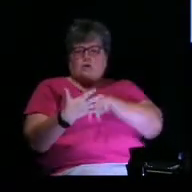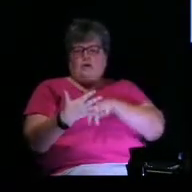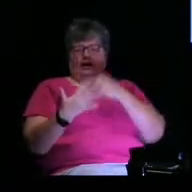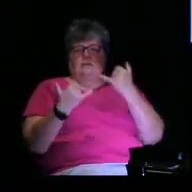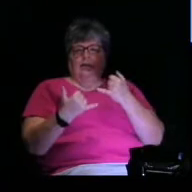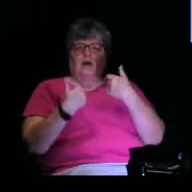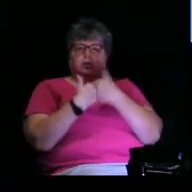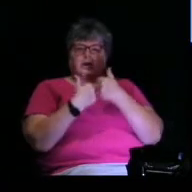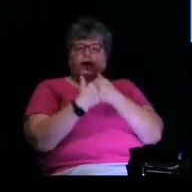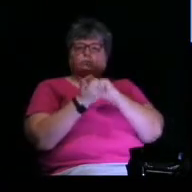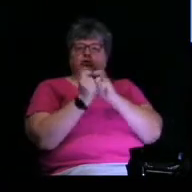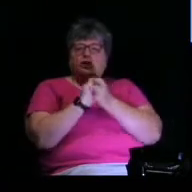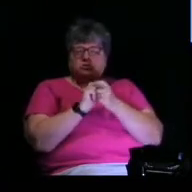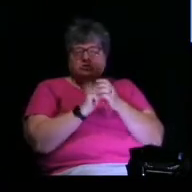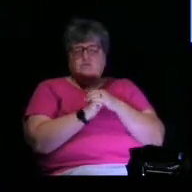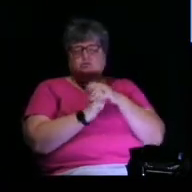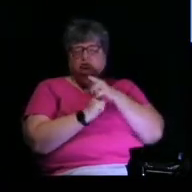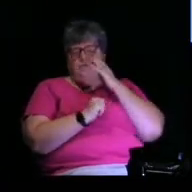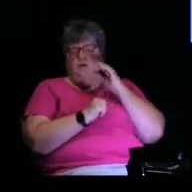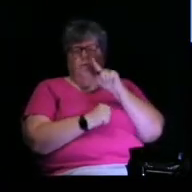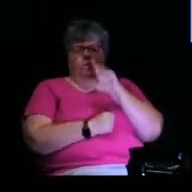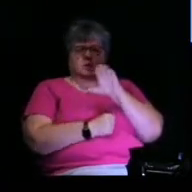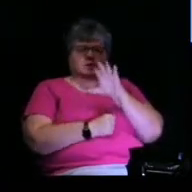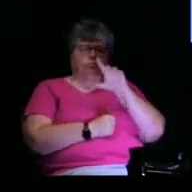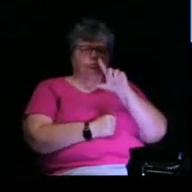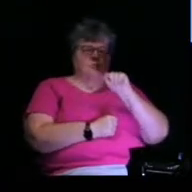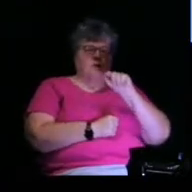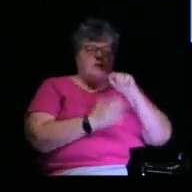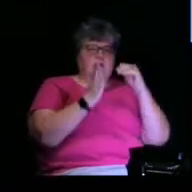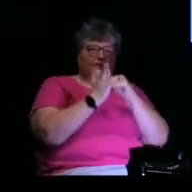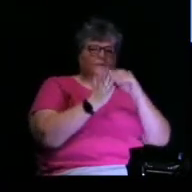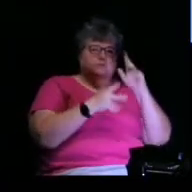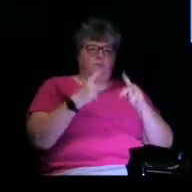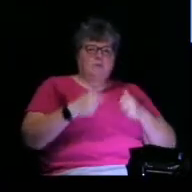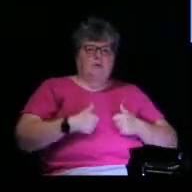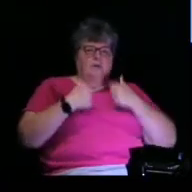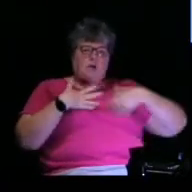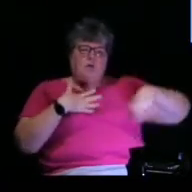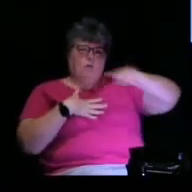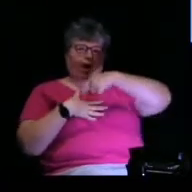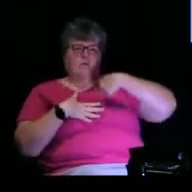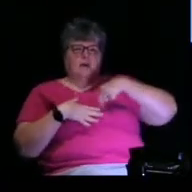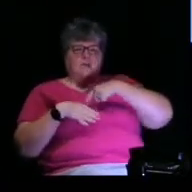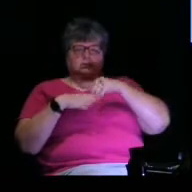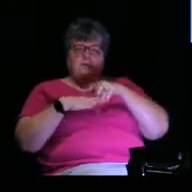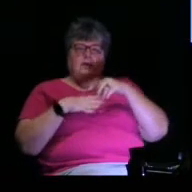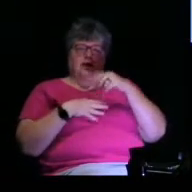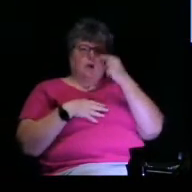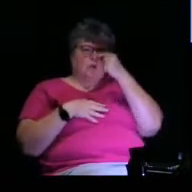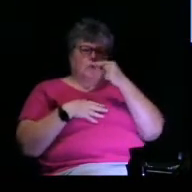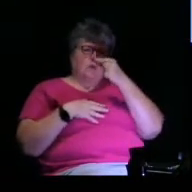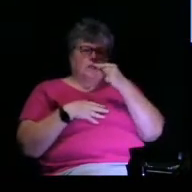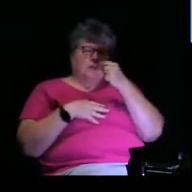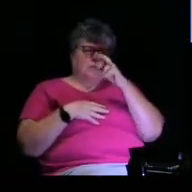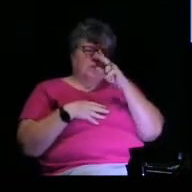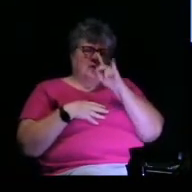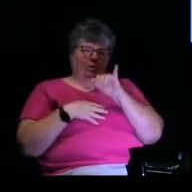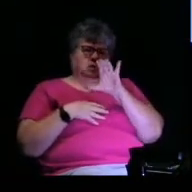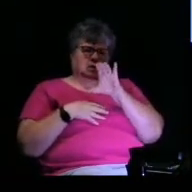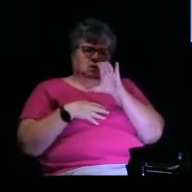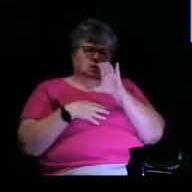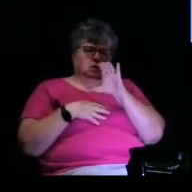changers. Do you all know there are 120,000 people living around us right now in Greeley, Colorado, and a lot of them are not